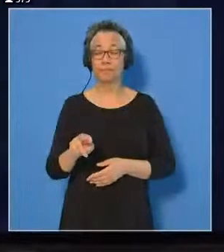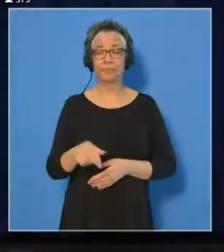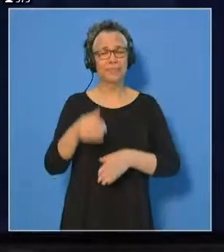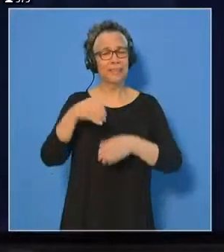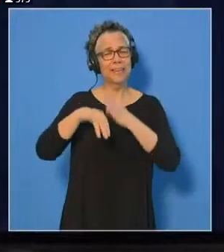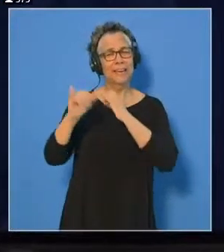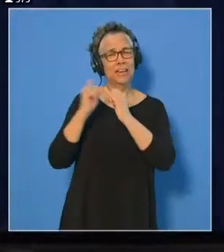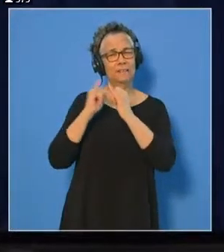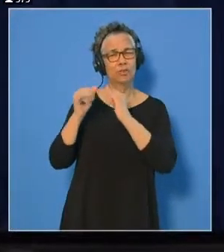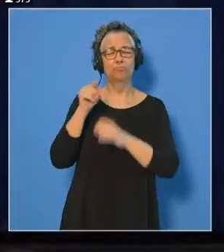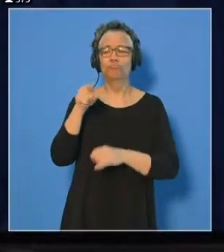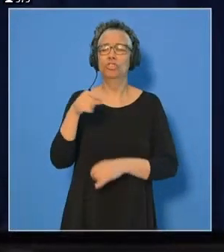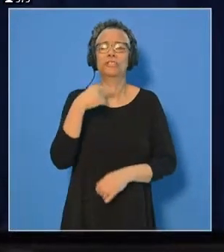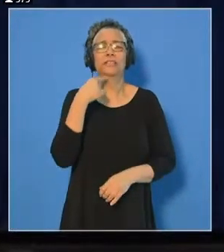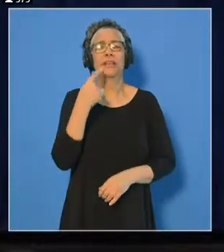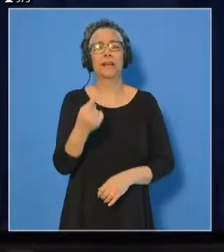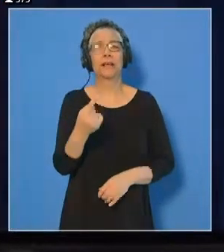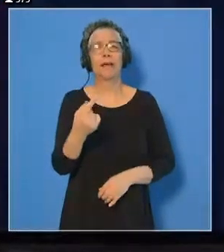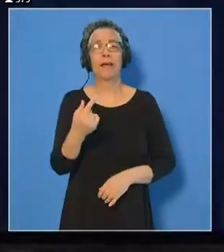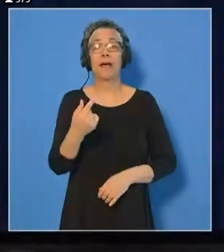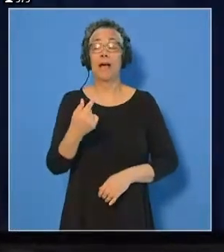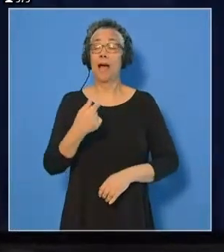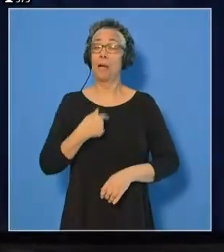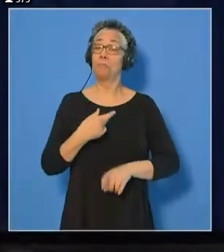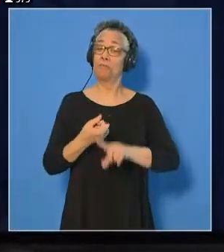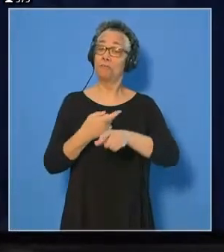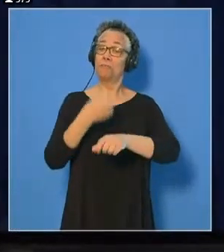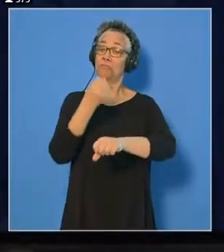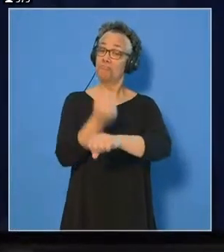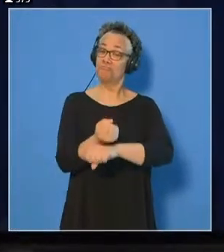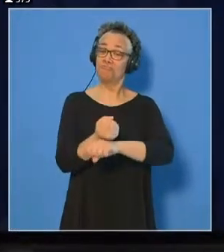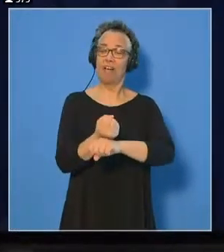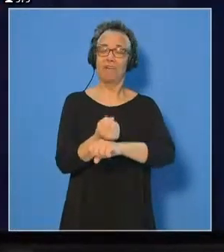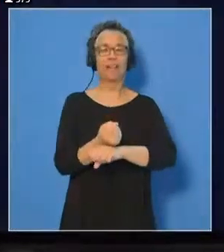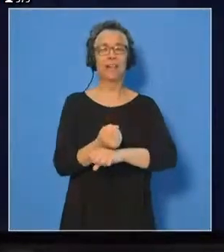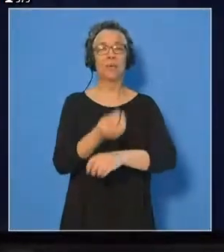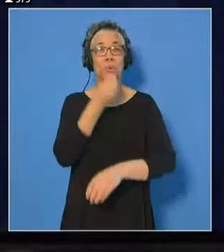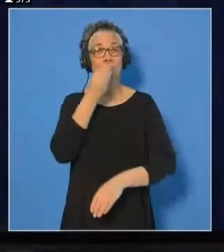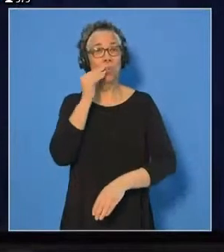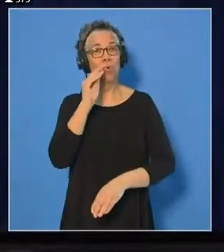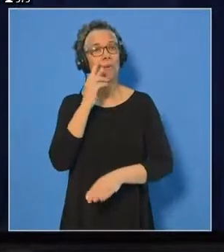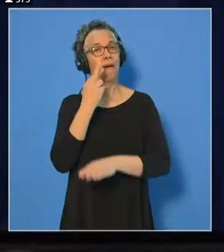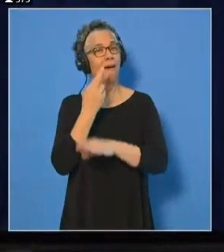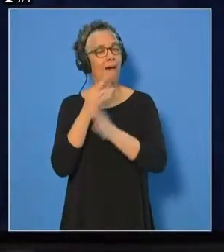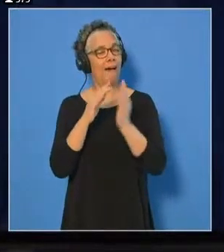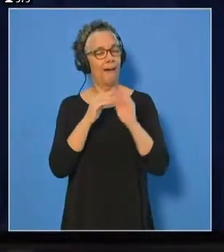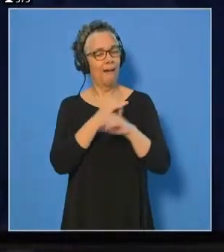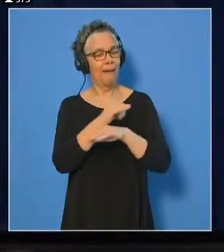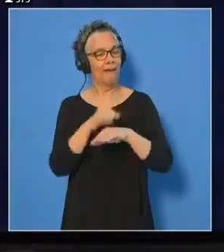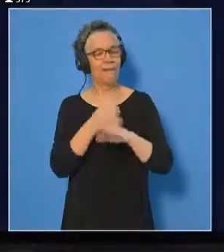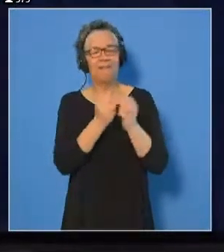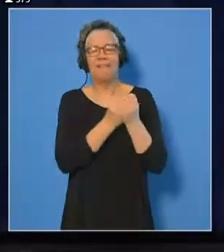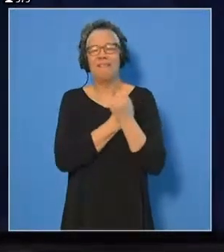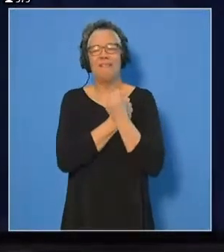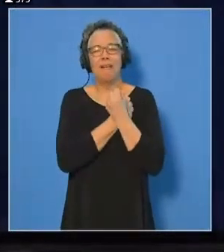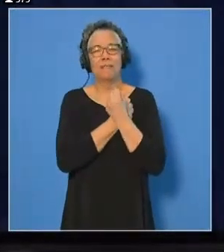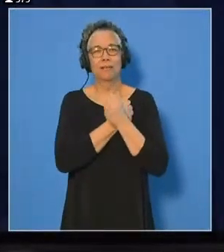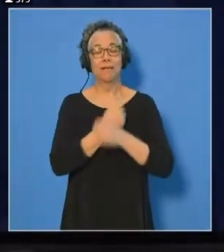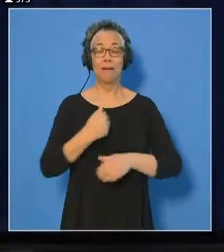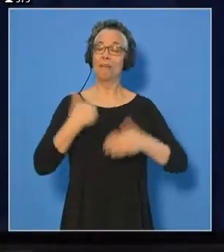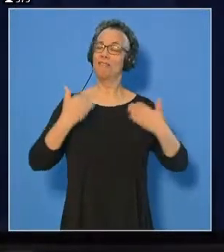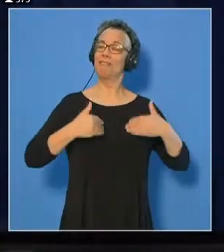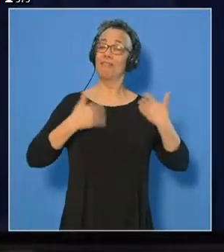stated, and I quote, "I am the product of the rock and home island which I love so much. I am a young,